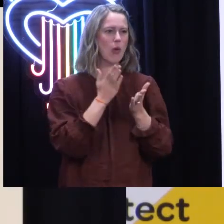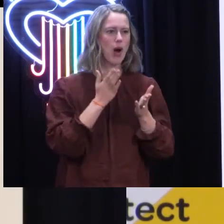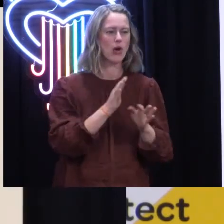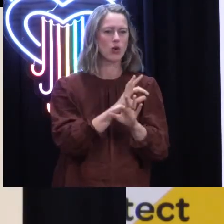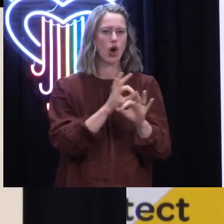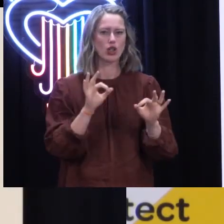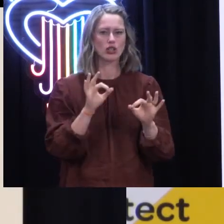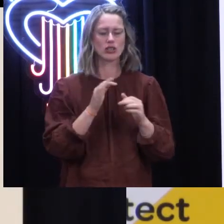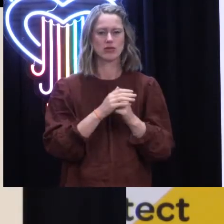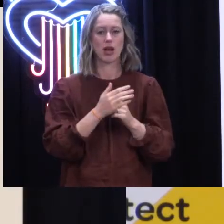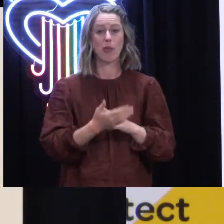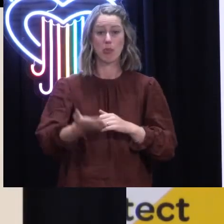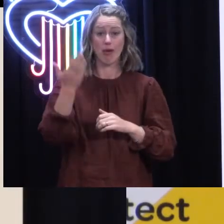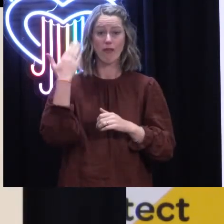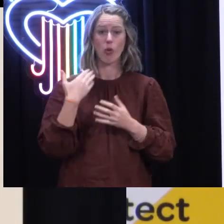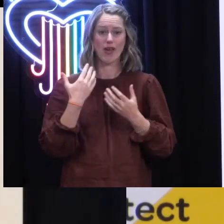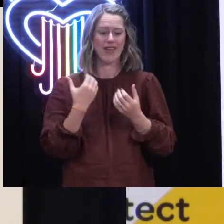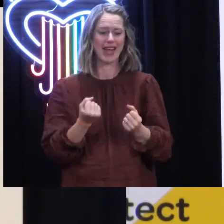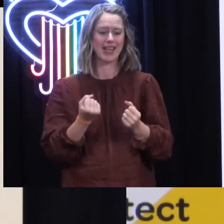everyone utilises them.